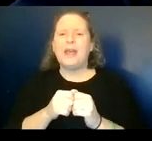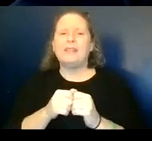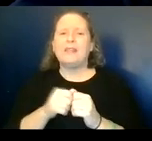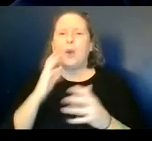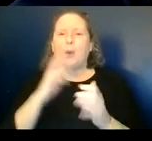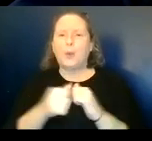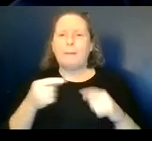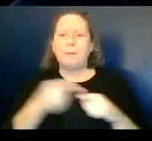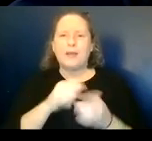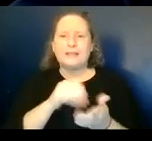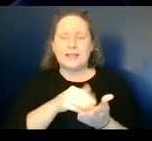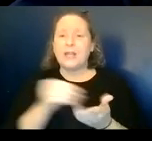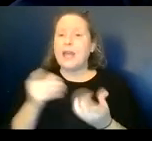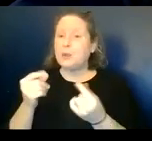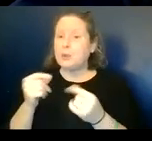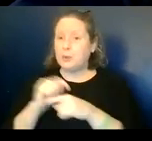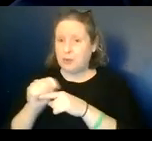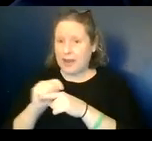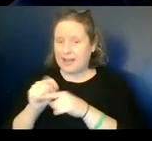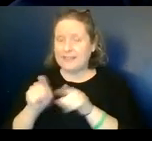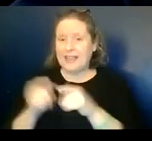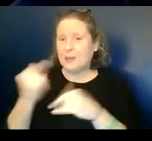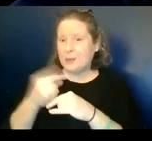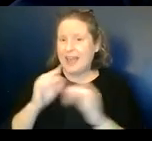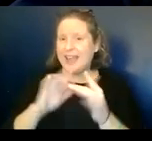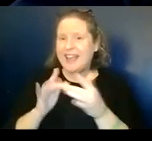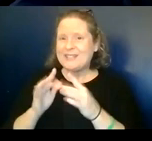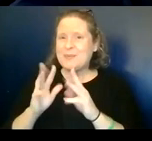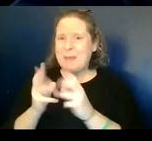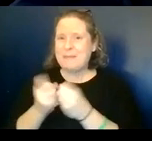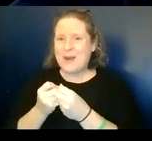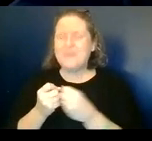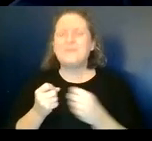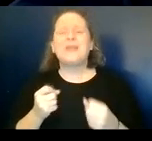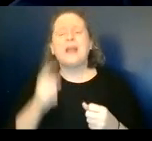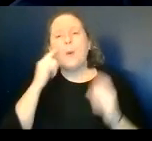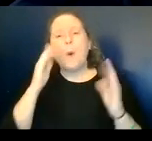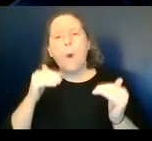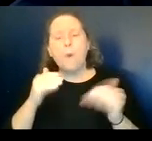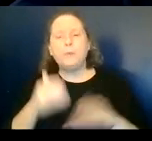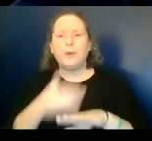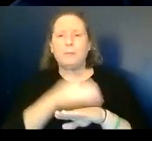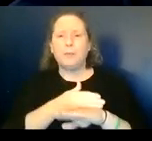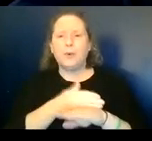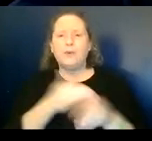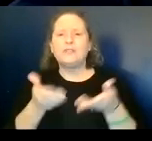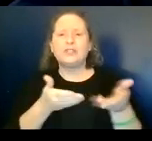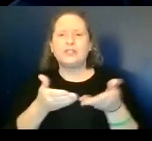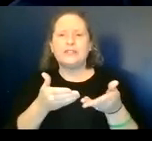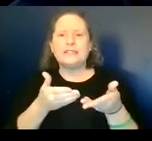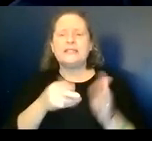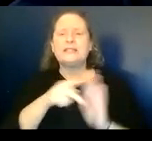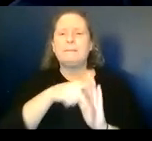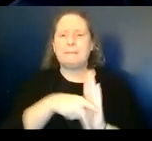you're on today, and a bunch of others, in the hopes of improving services, policies, and opportunities for people with